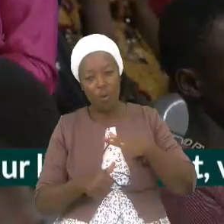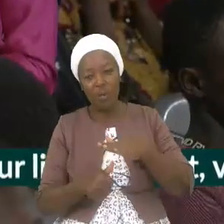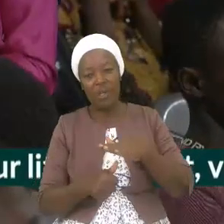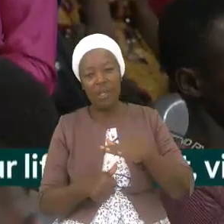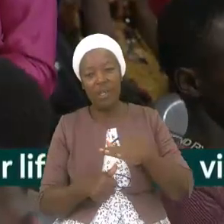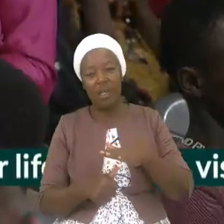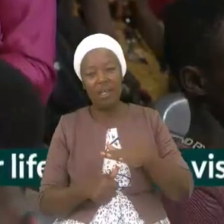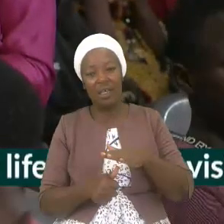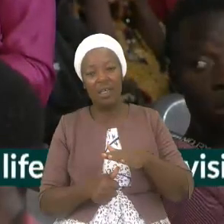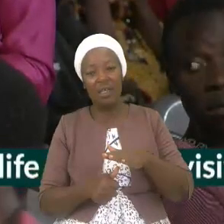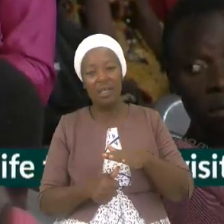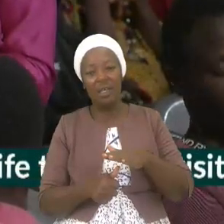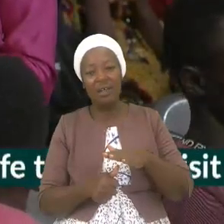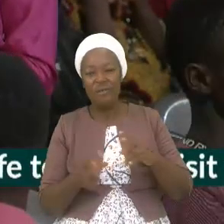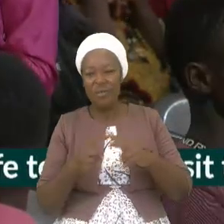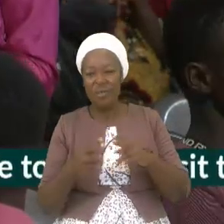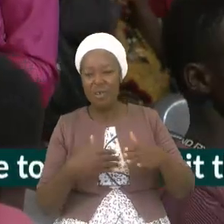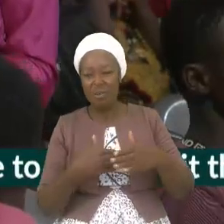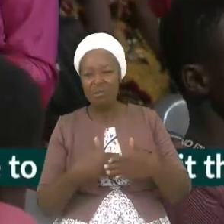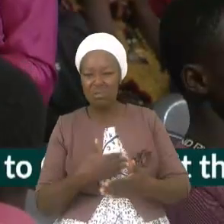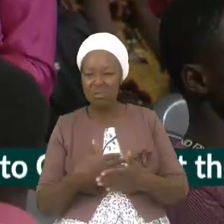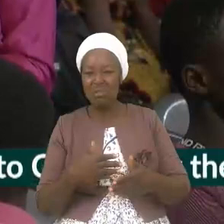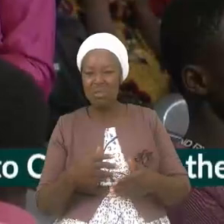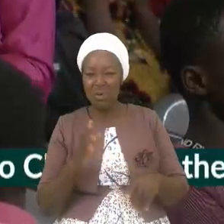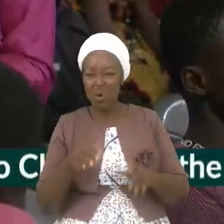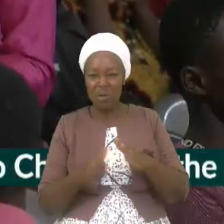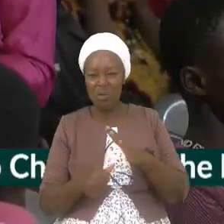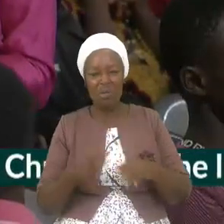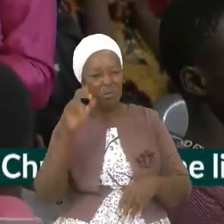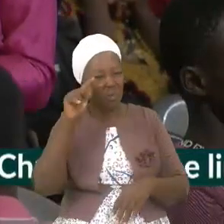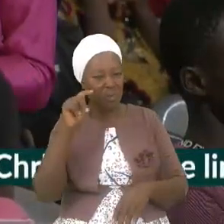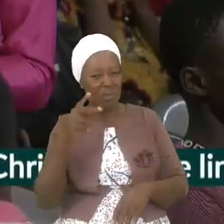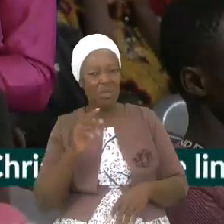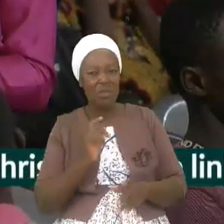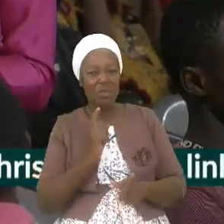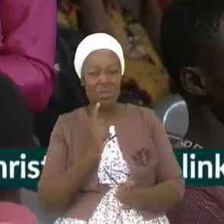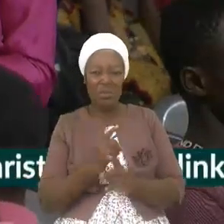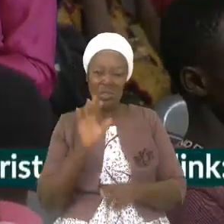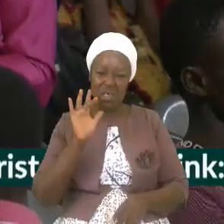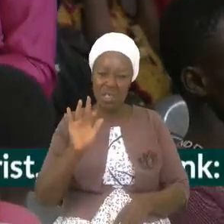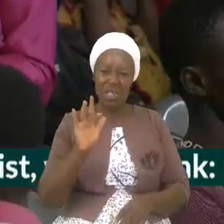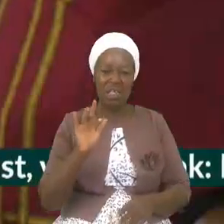that link and complete the form and send it